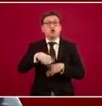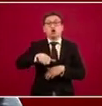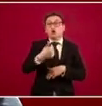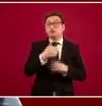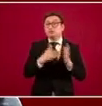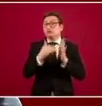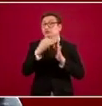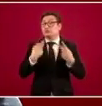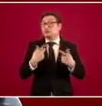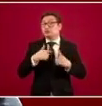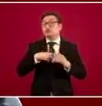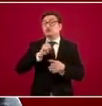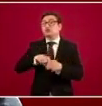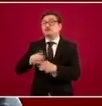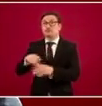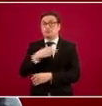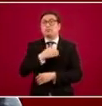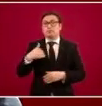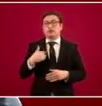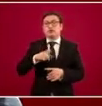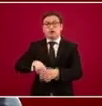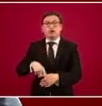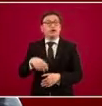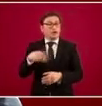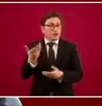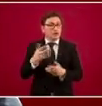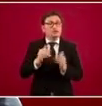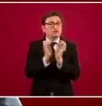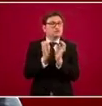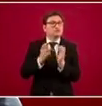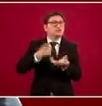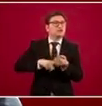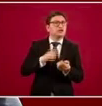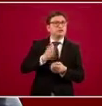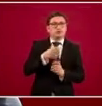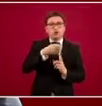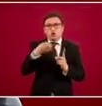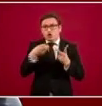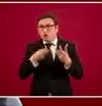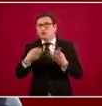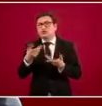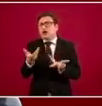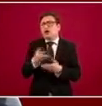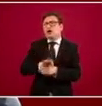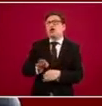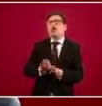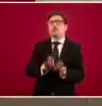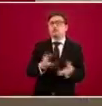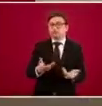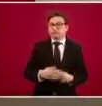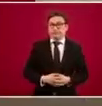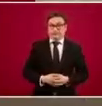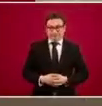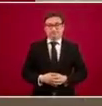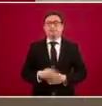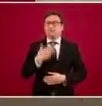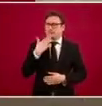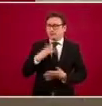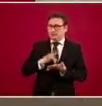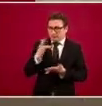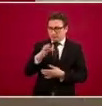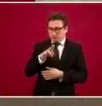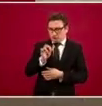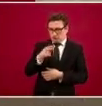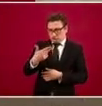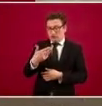any information regarding ISTE. And there are thousands of employers that are affiliated to